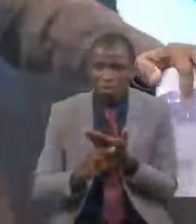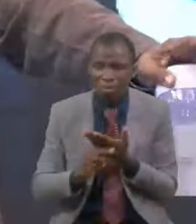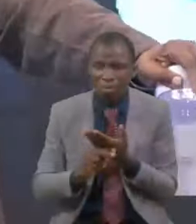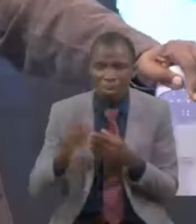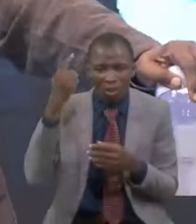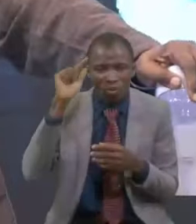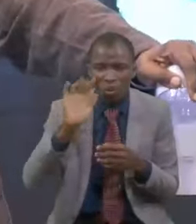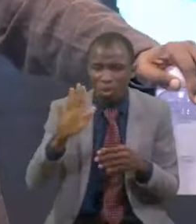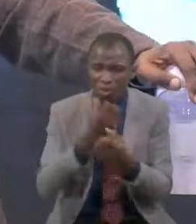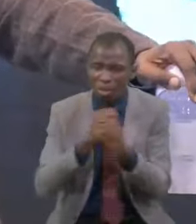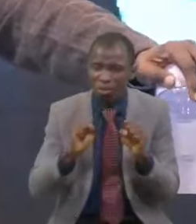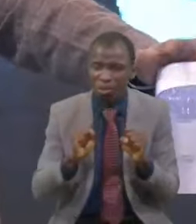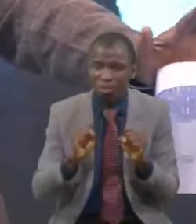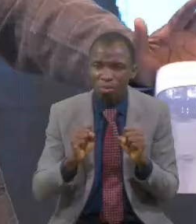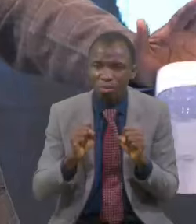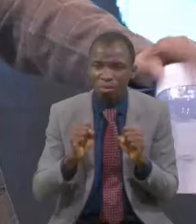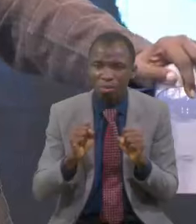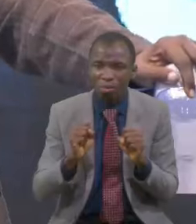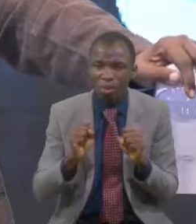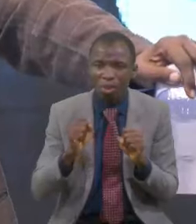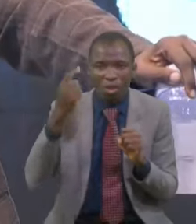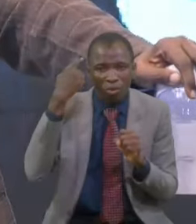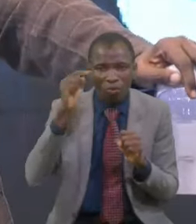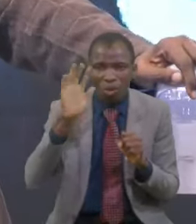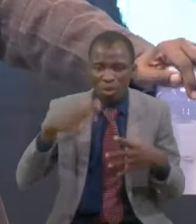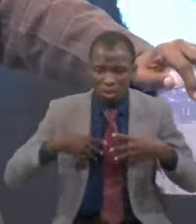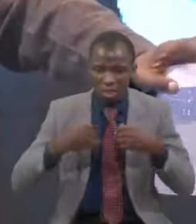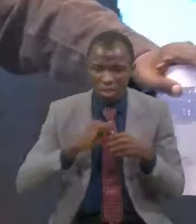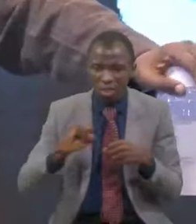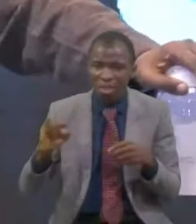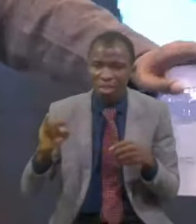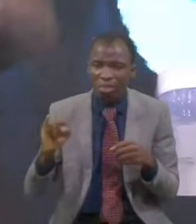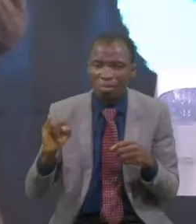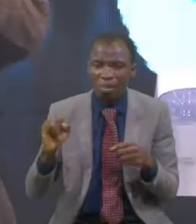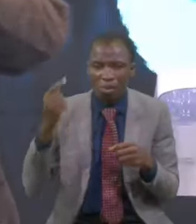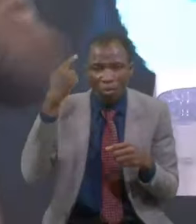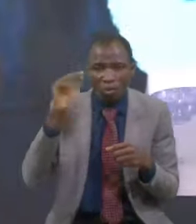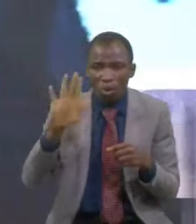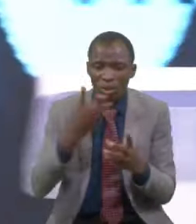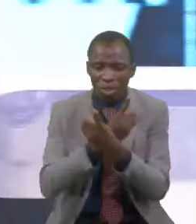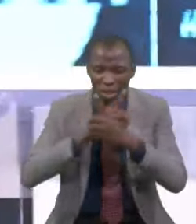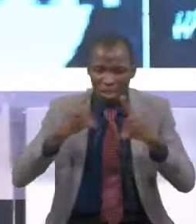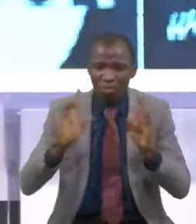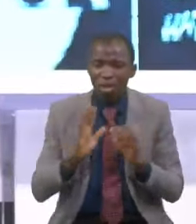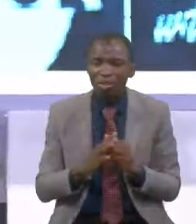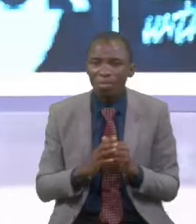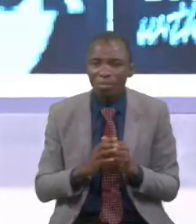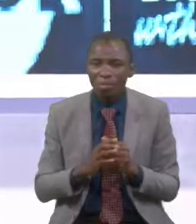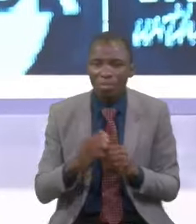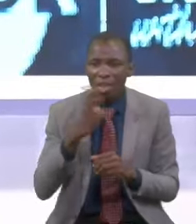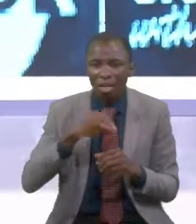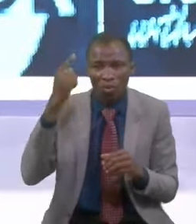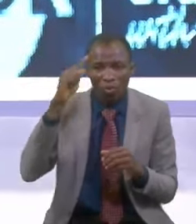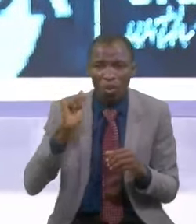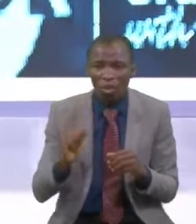salvation, for your healing, for your deliverance, and for the